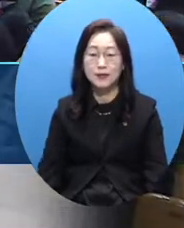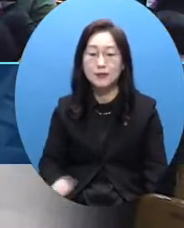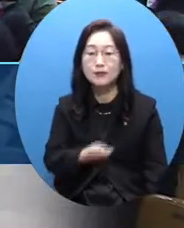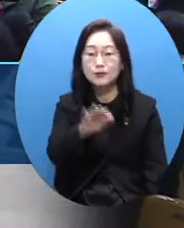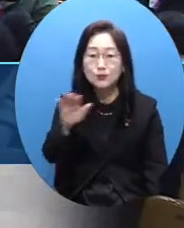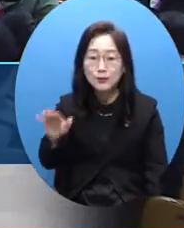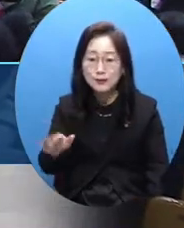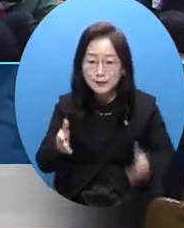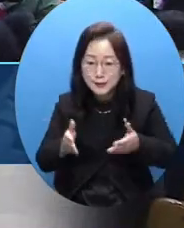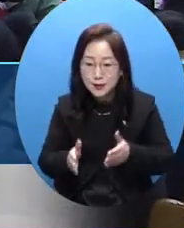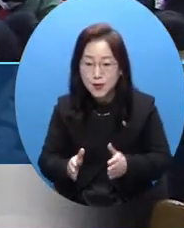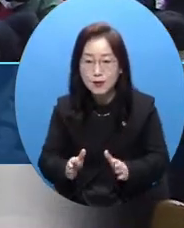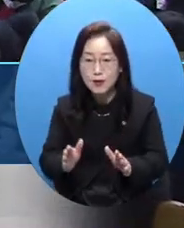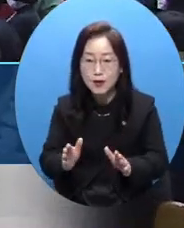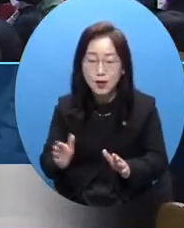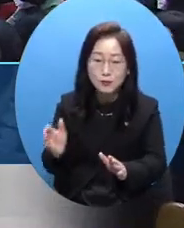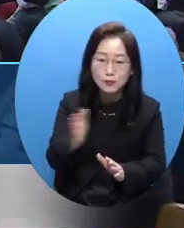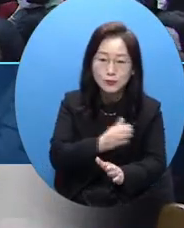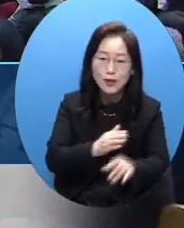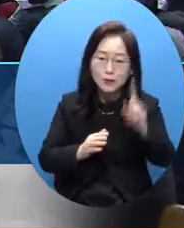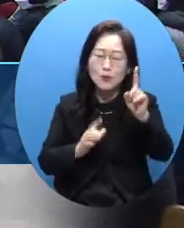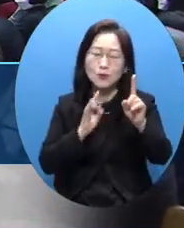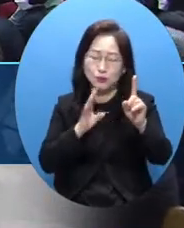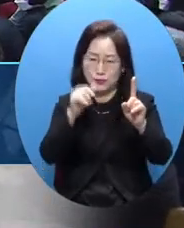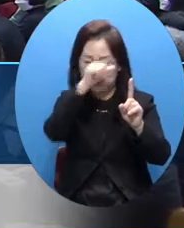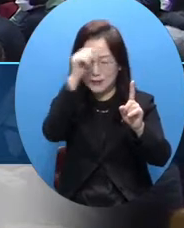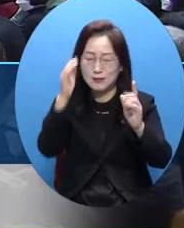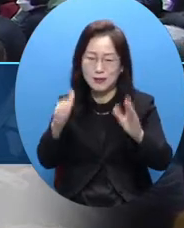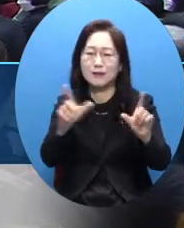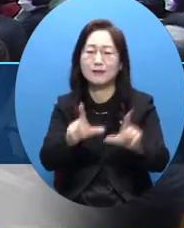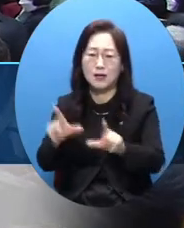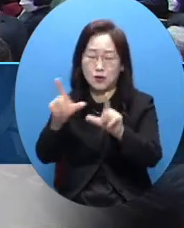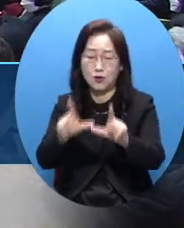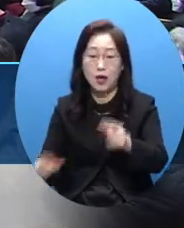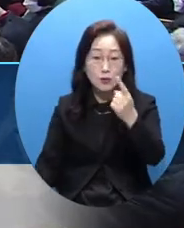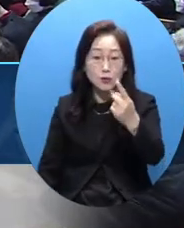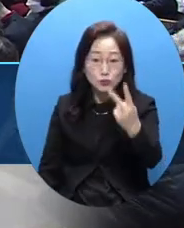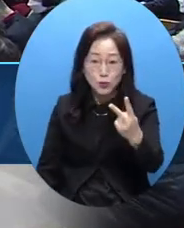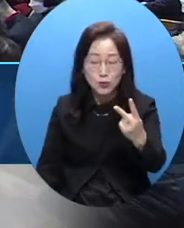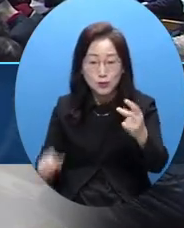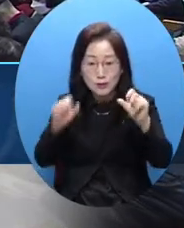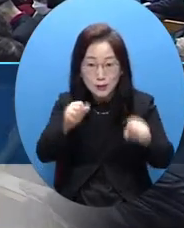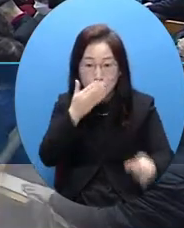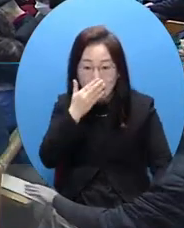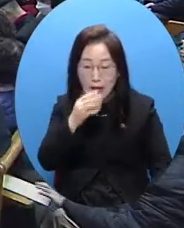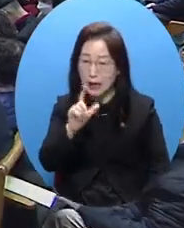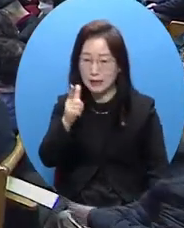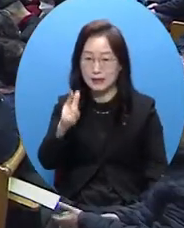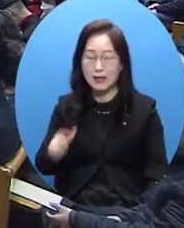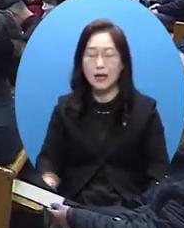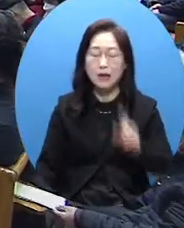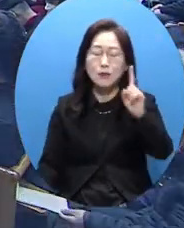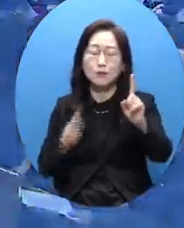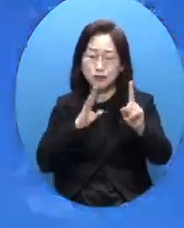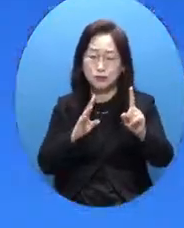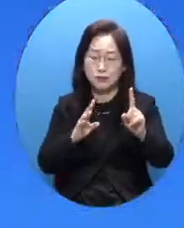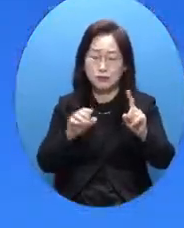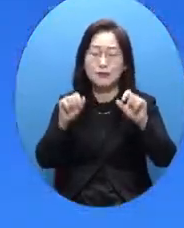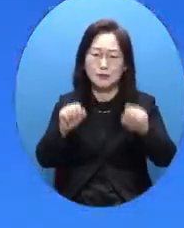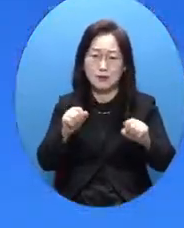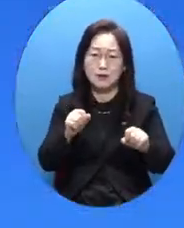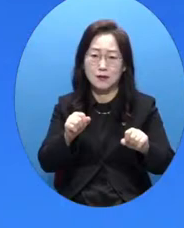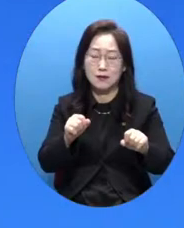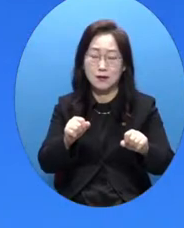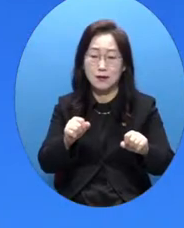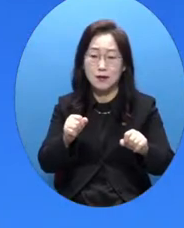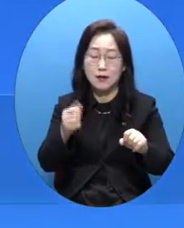well we only live once we have to live it with a clear dreams and goals in life no one lives it